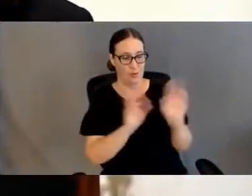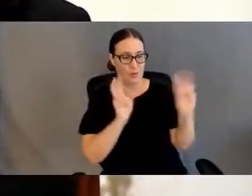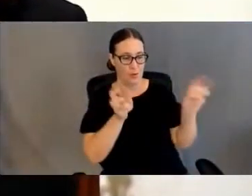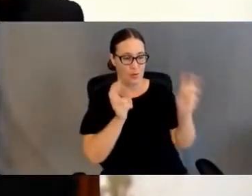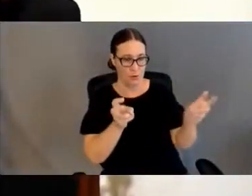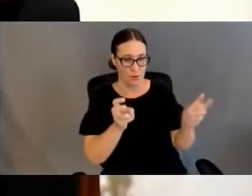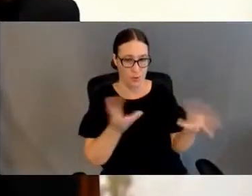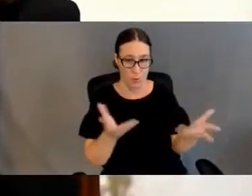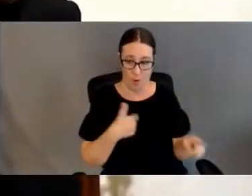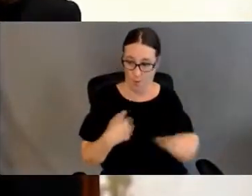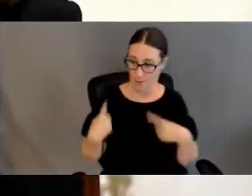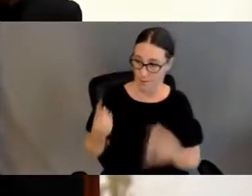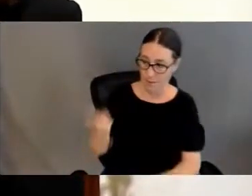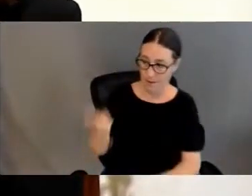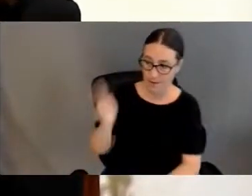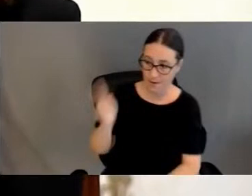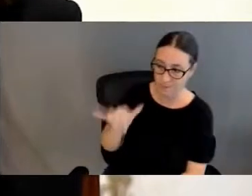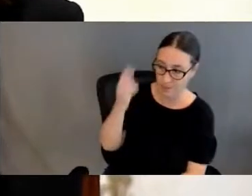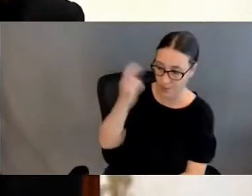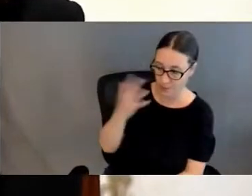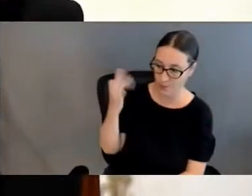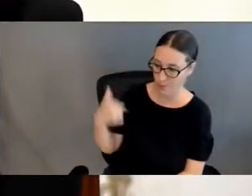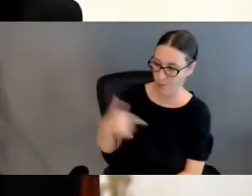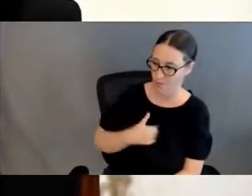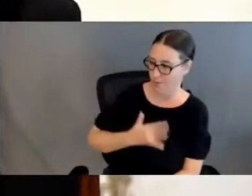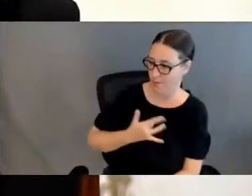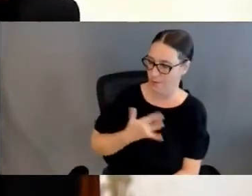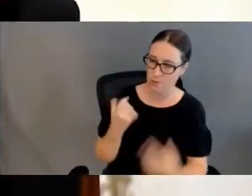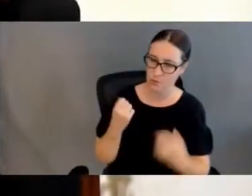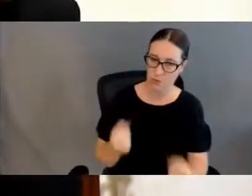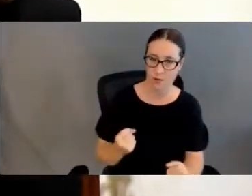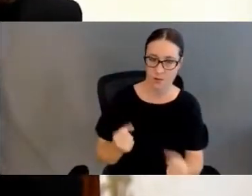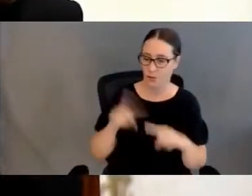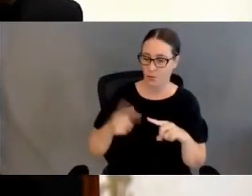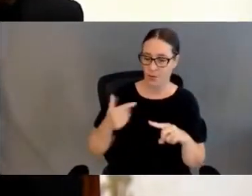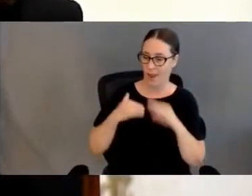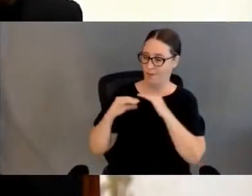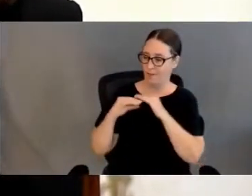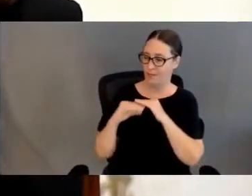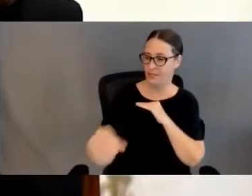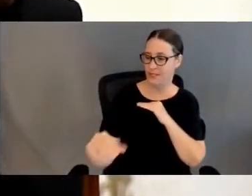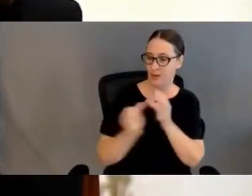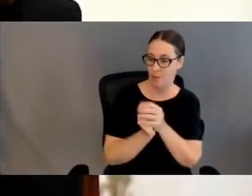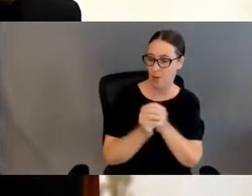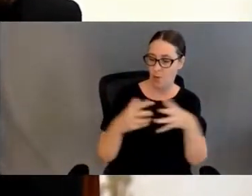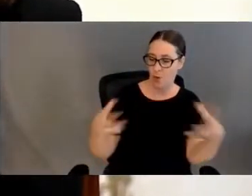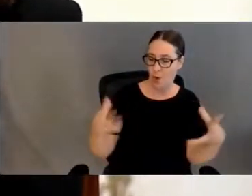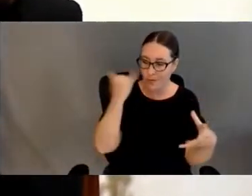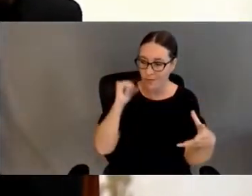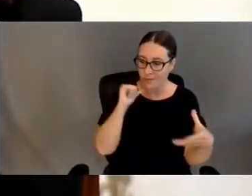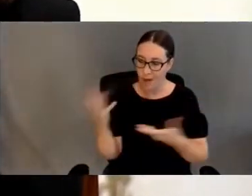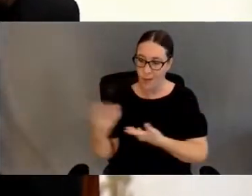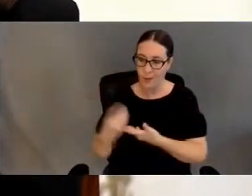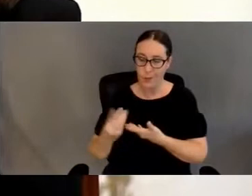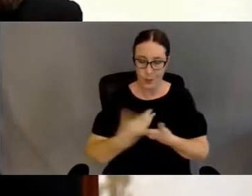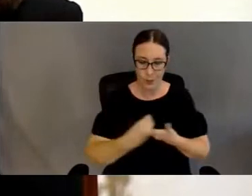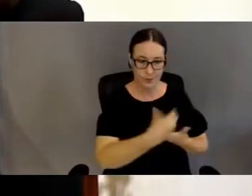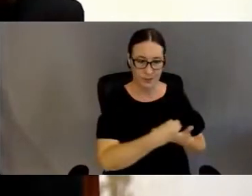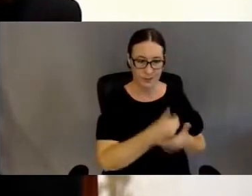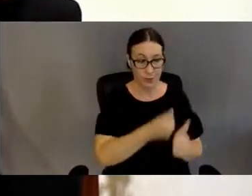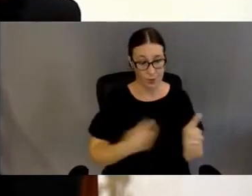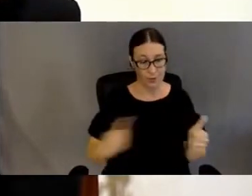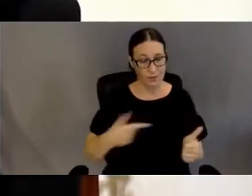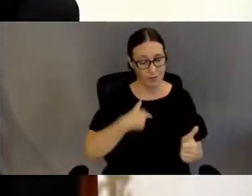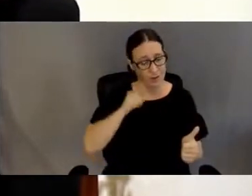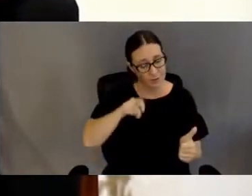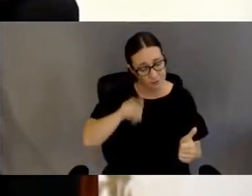up to the plate. You know, our view very strongly is you can't have sustainable growth if you don't have inclusive growth, and each one of us can play and must